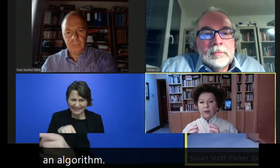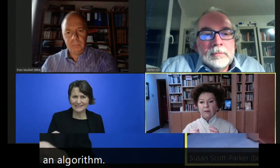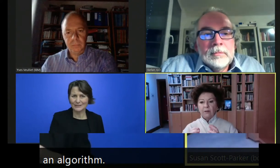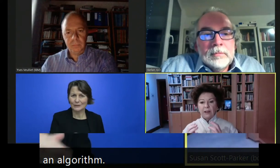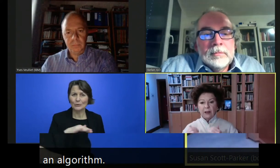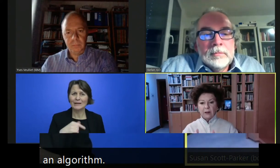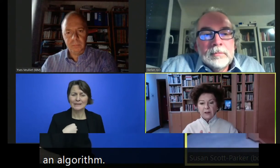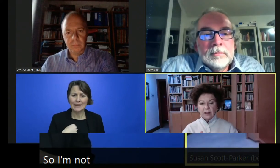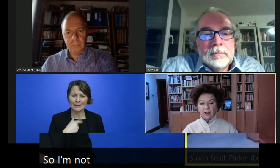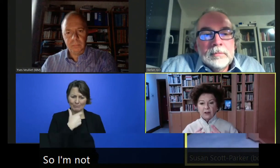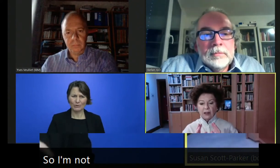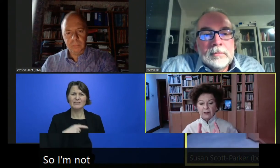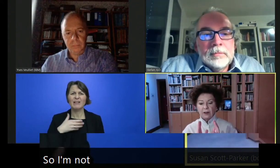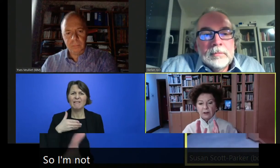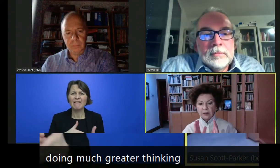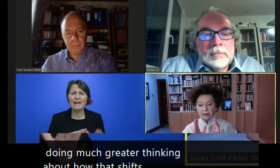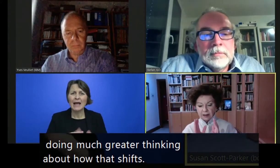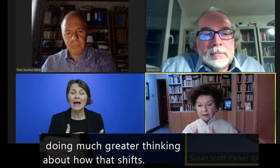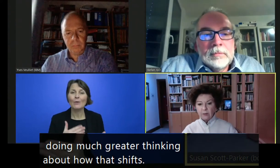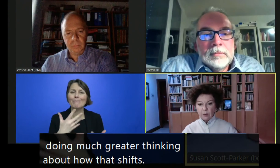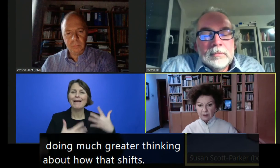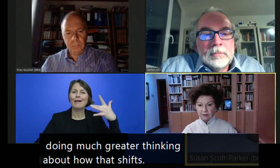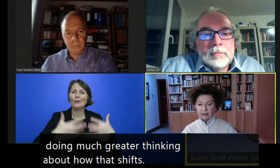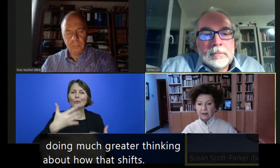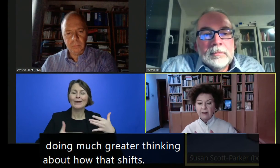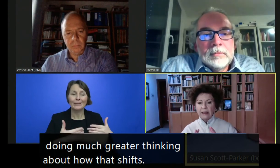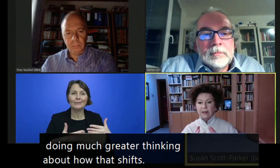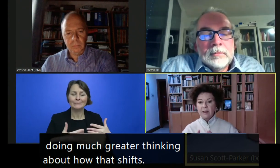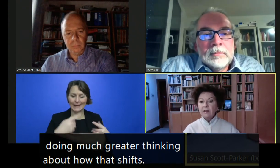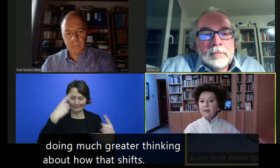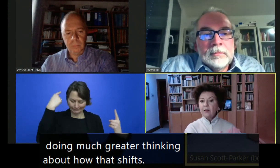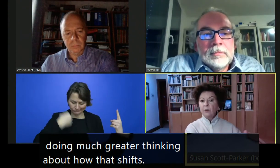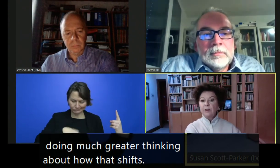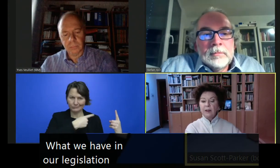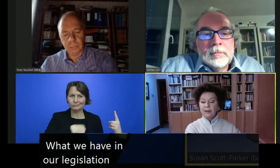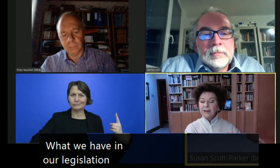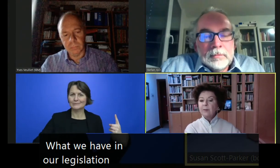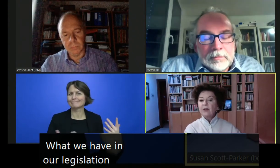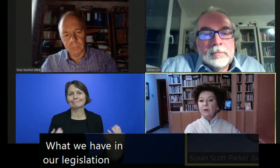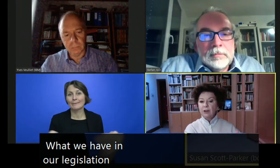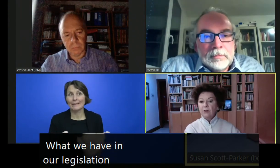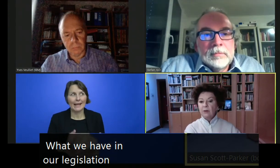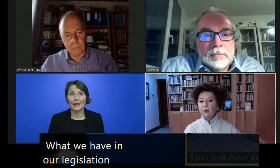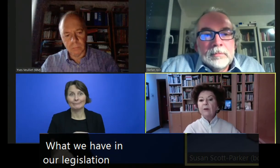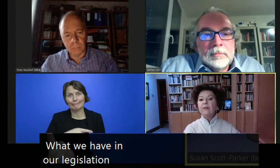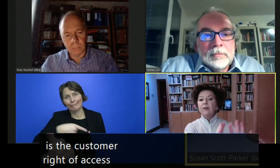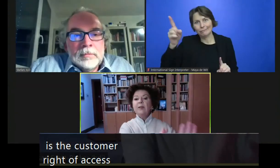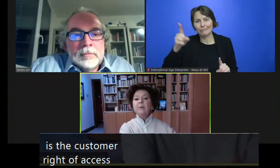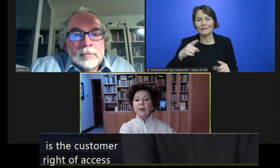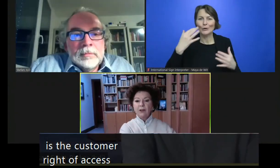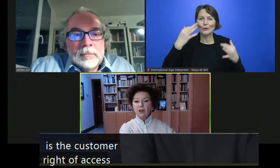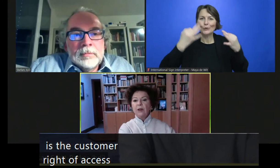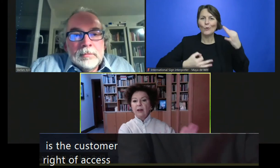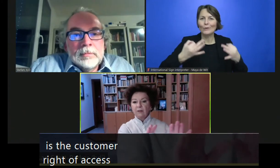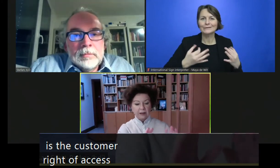we have in our legislation under the customer right of access is an anticipatory duty where you have to